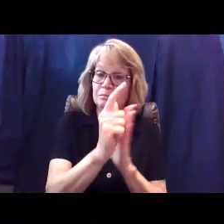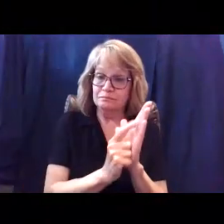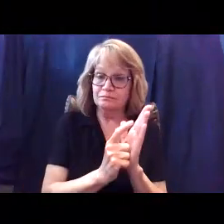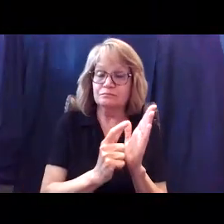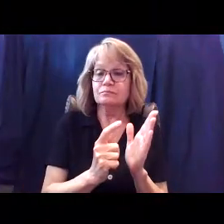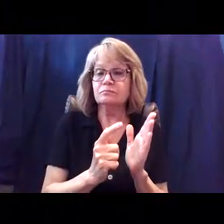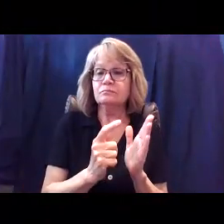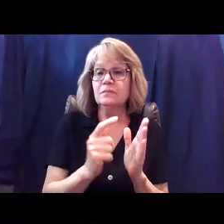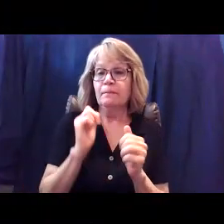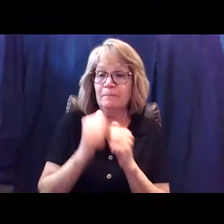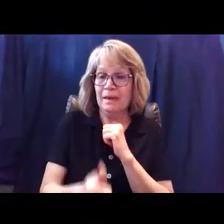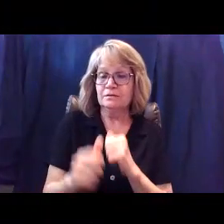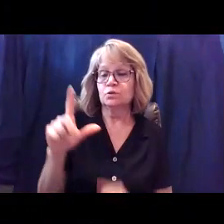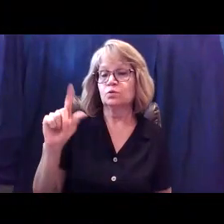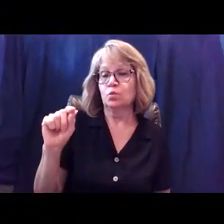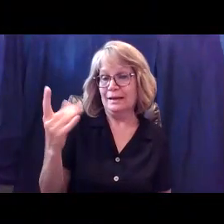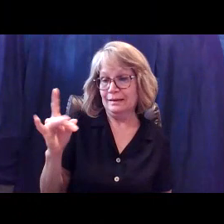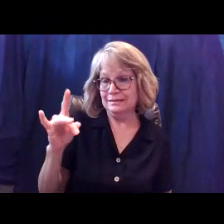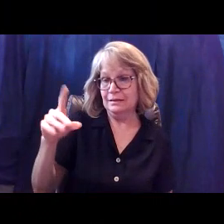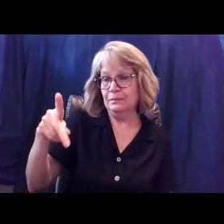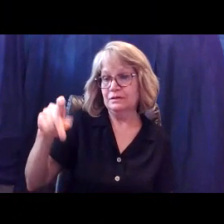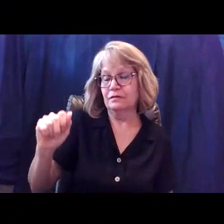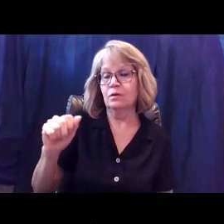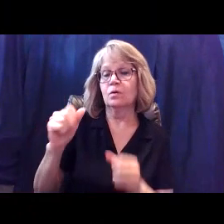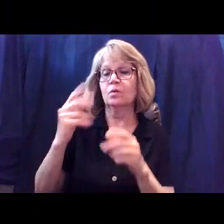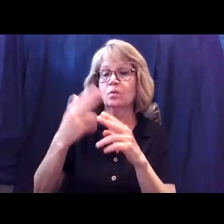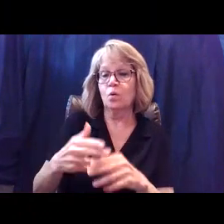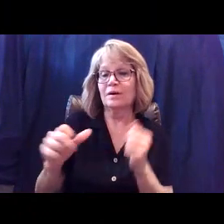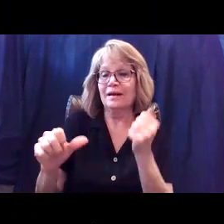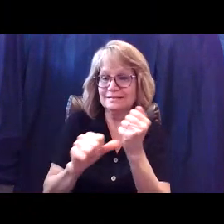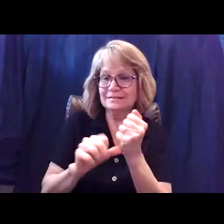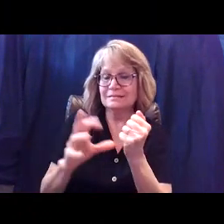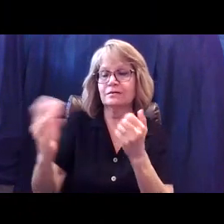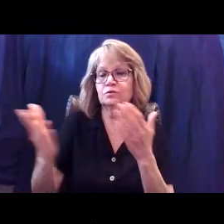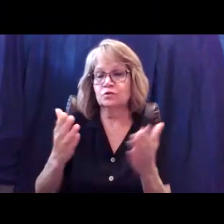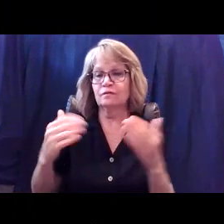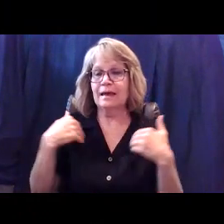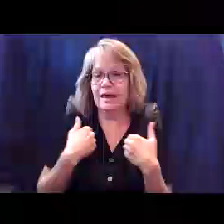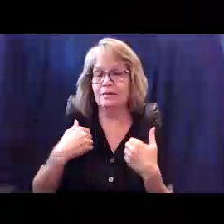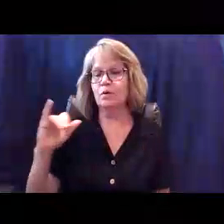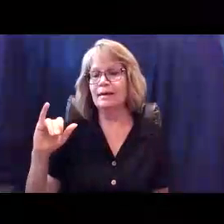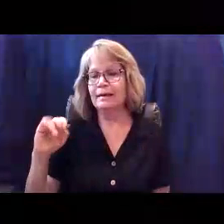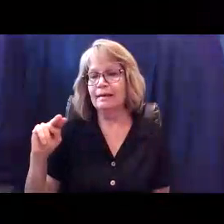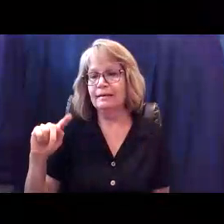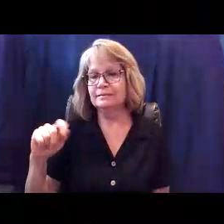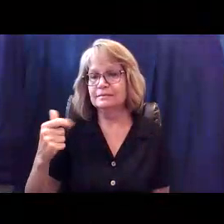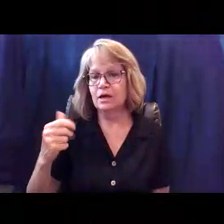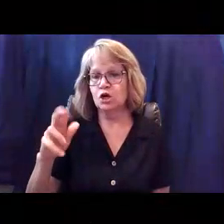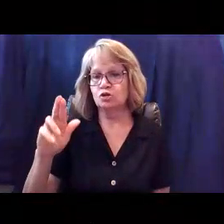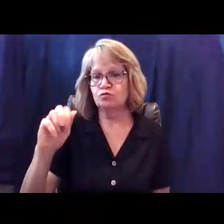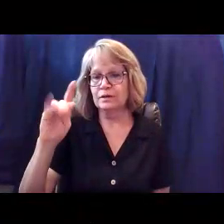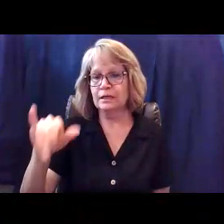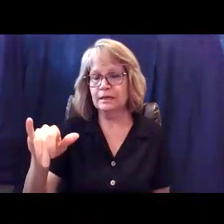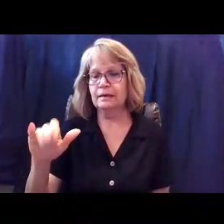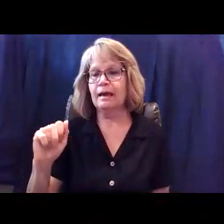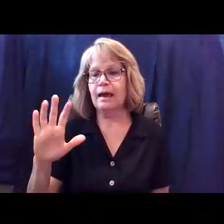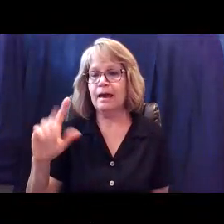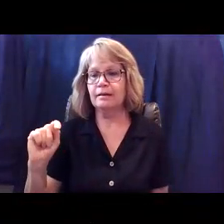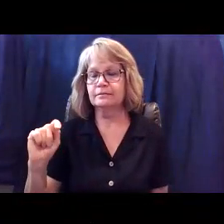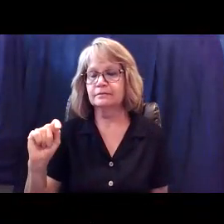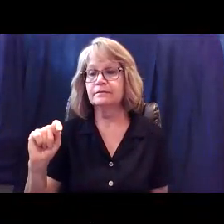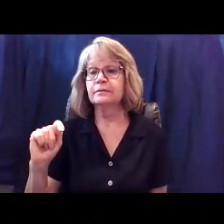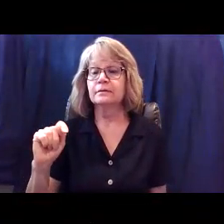passed in 2018 in Pennsylvania. It's called the Assistance and Service Animal Integrity Act. And this was aimed at